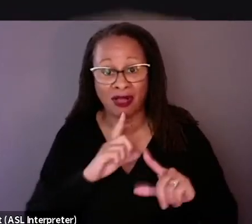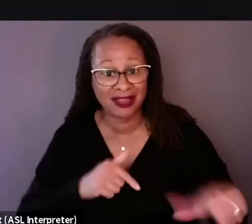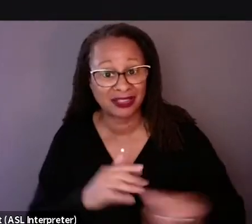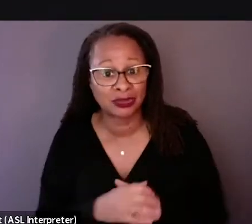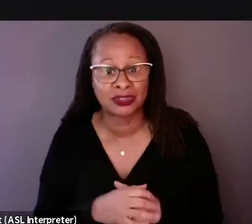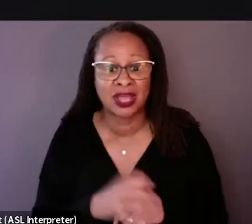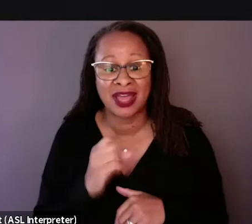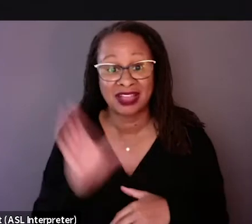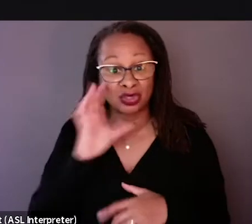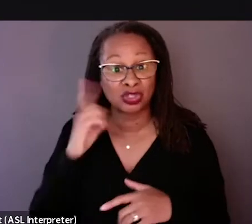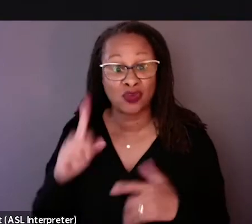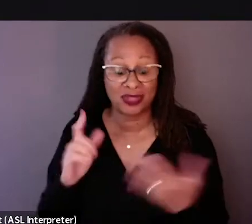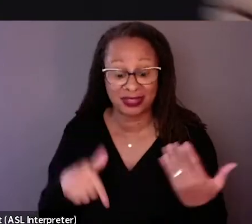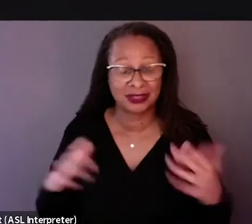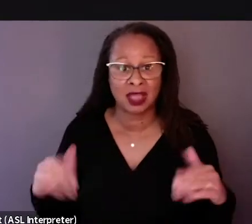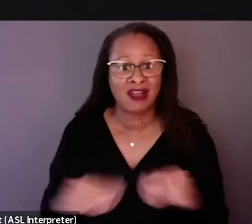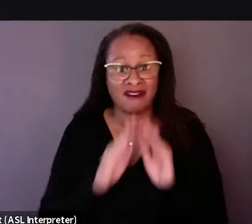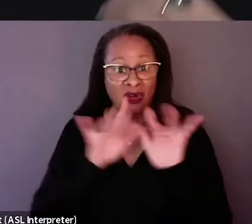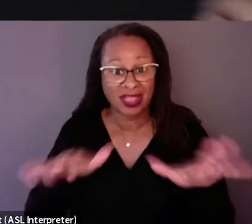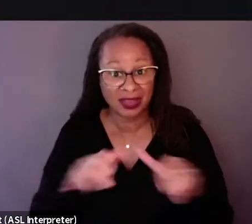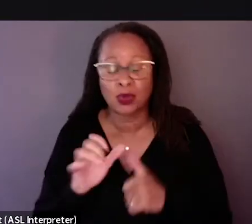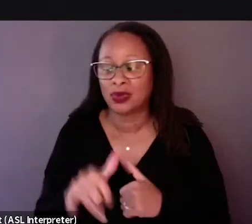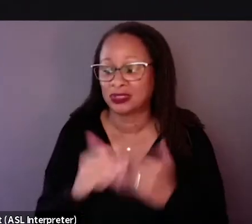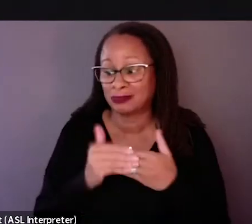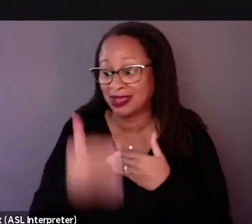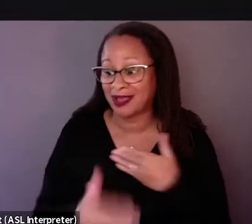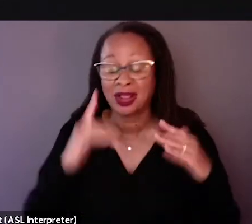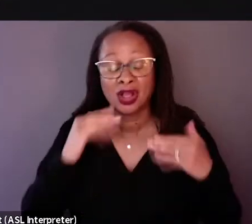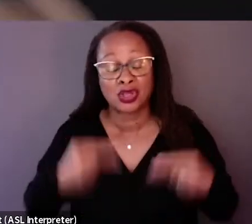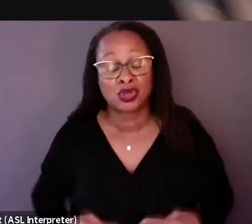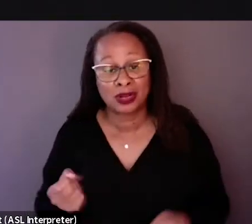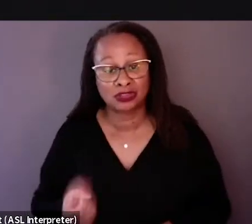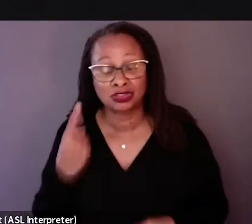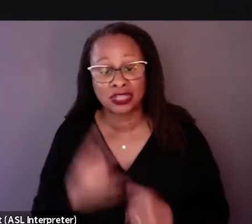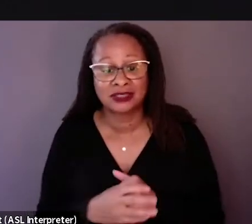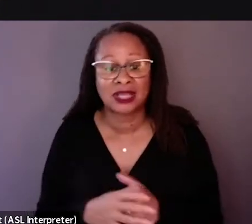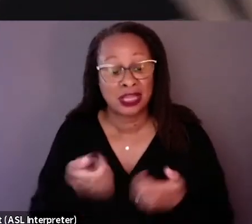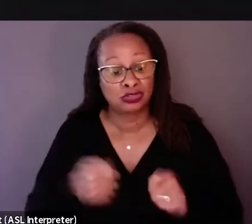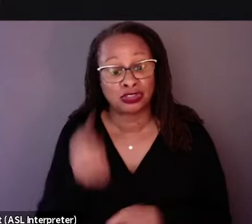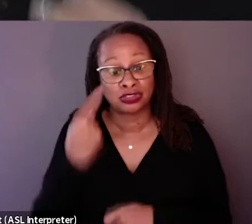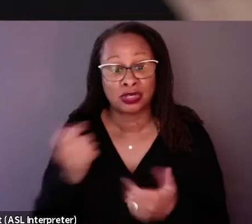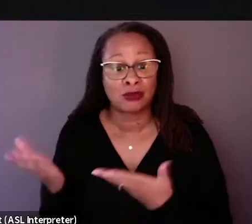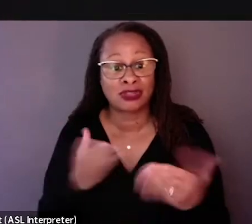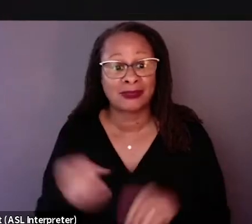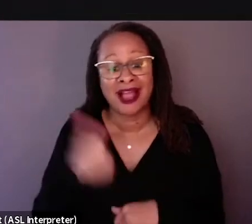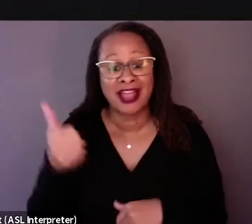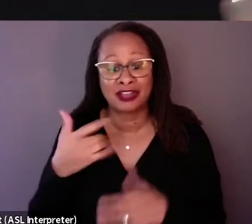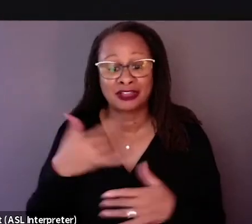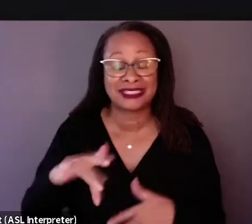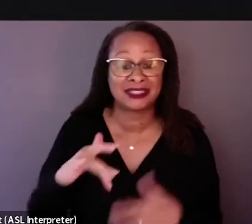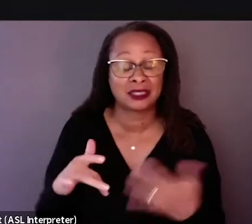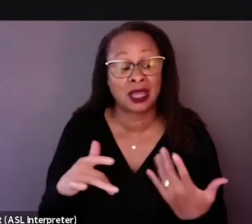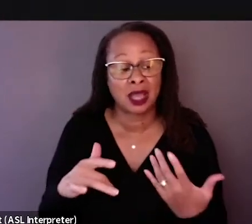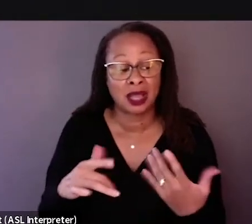which in their own words. But going towards that, trying to understand it, brought them a higher sense of truth and kind of a feeling of the divine, even